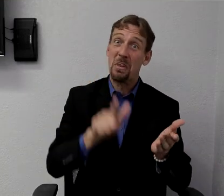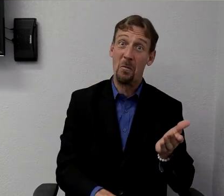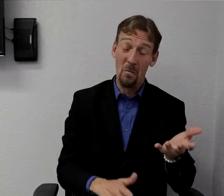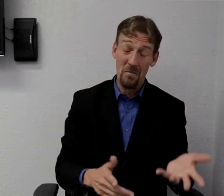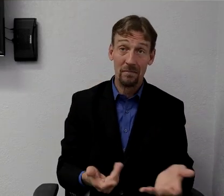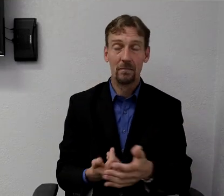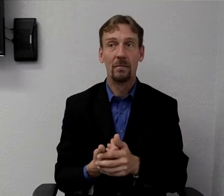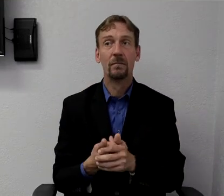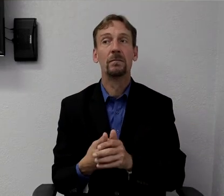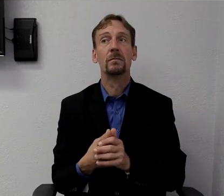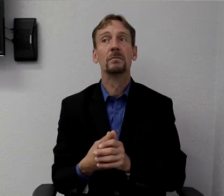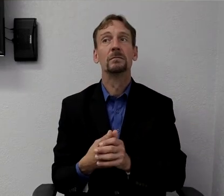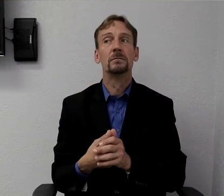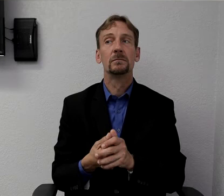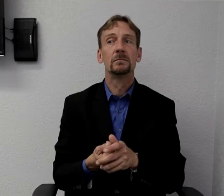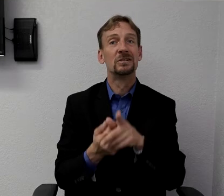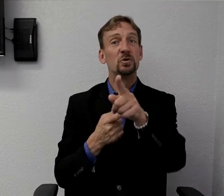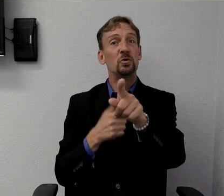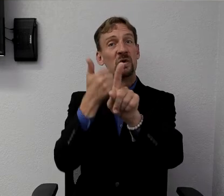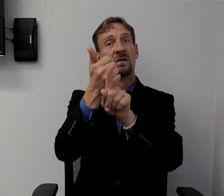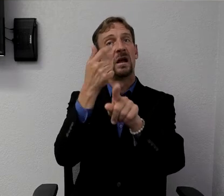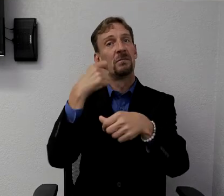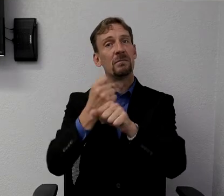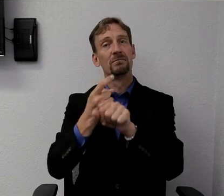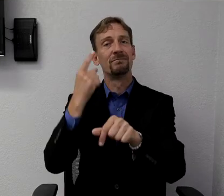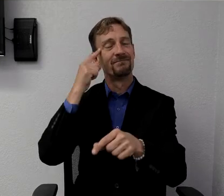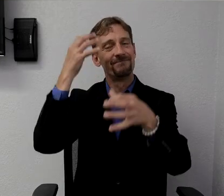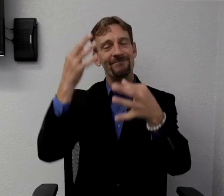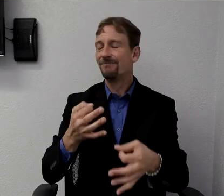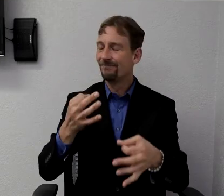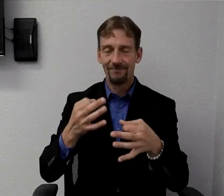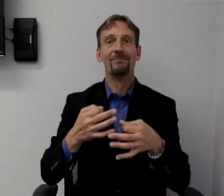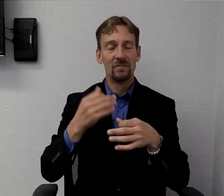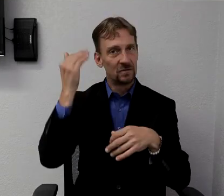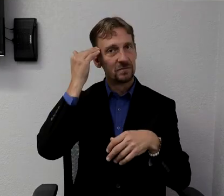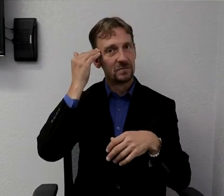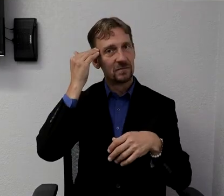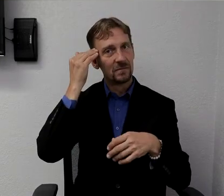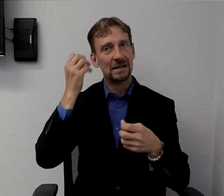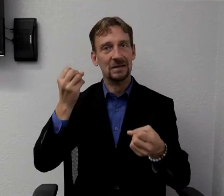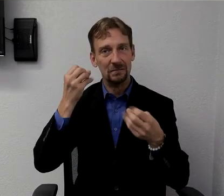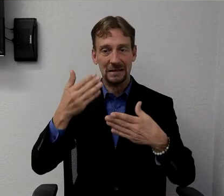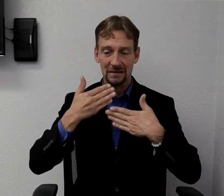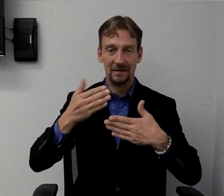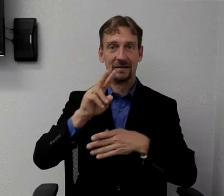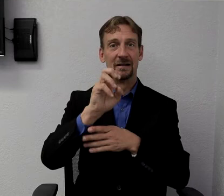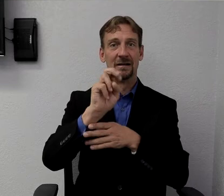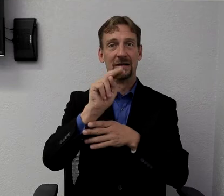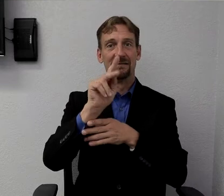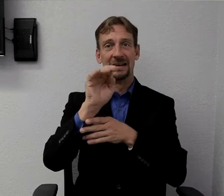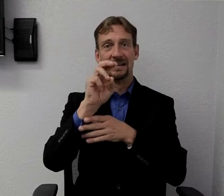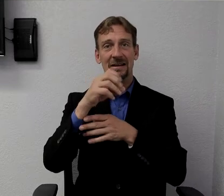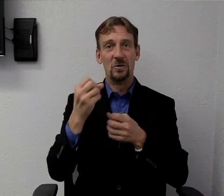have to make decisions like that when you just have, so many ventilators, so many ICU beds, so many physicians,